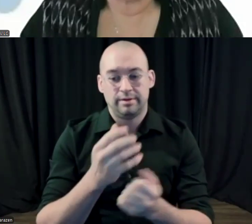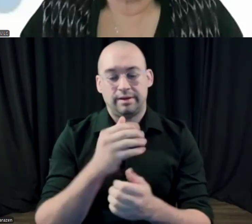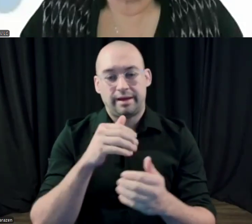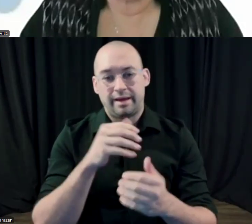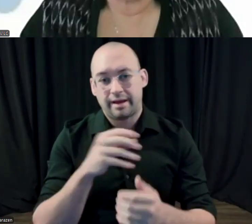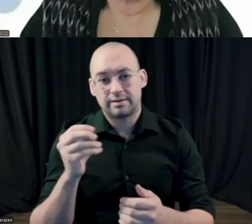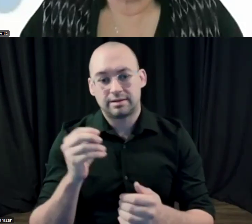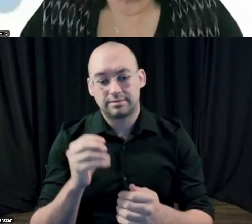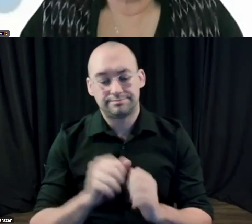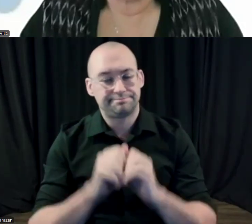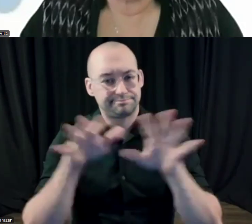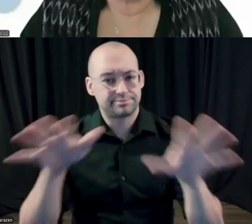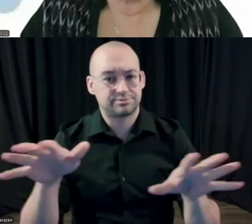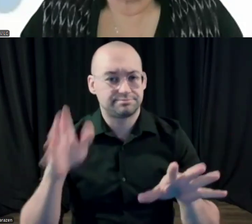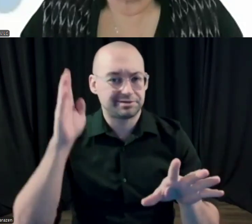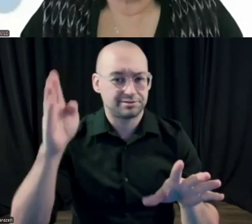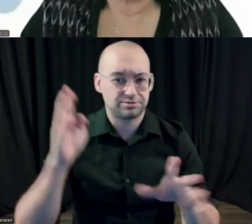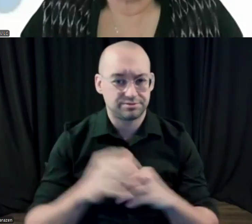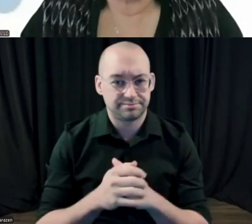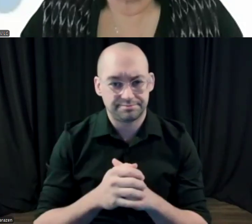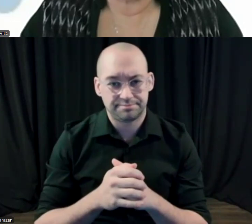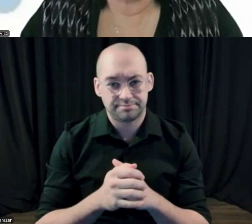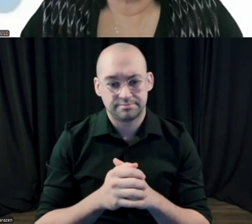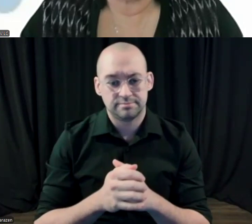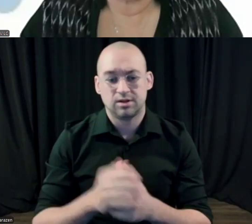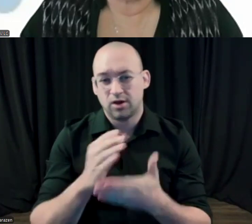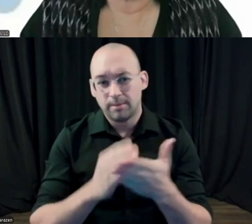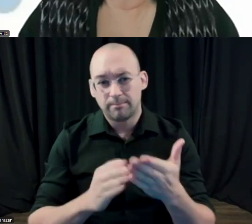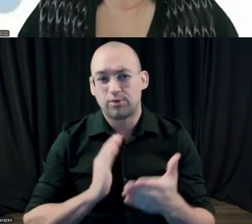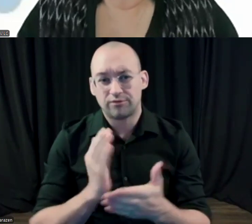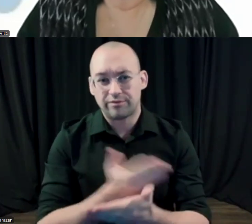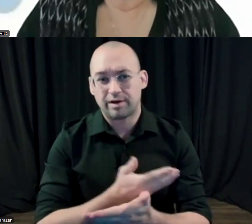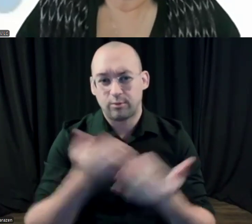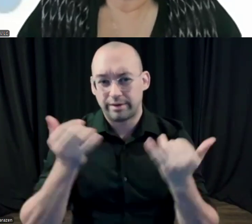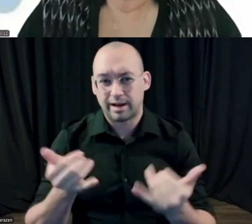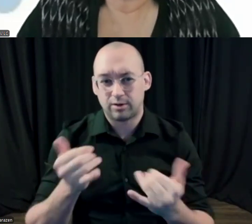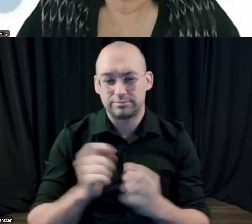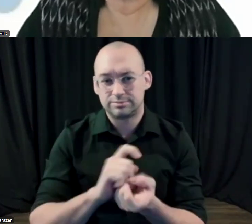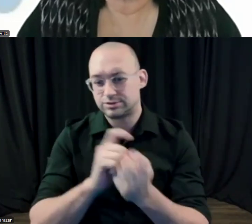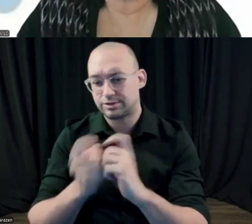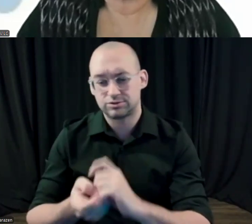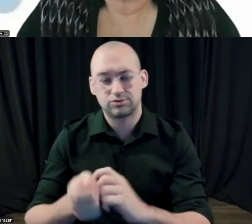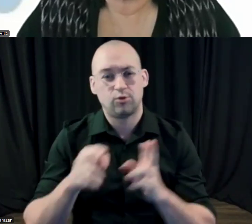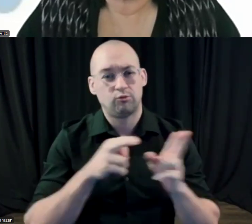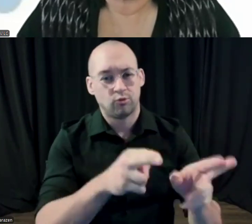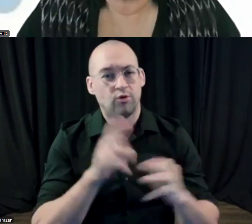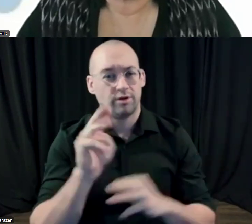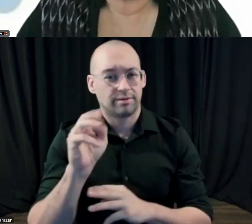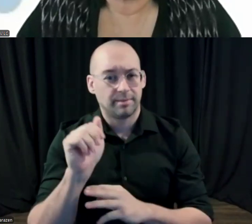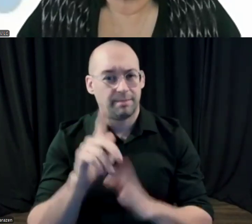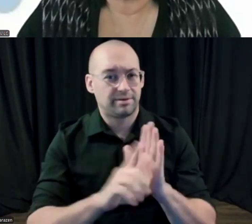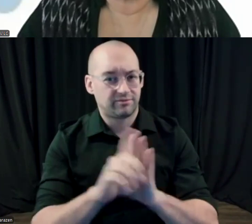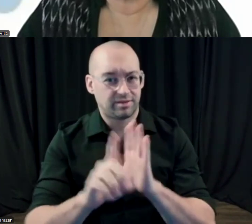putting out messaging that as part of our now shift to roadmap development